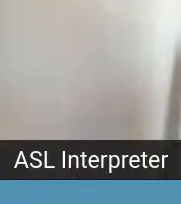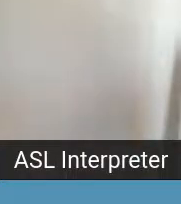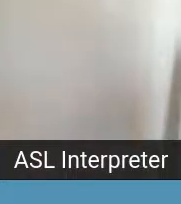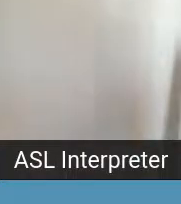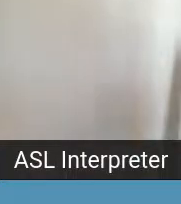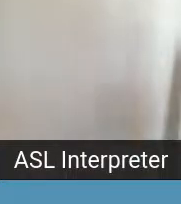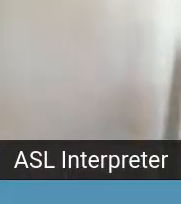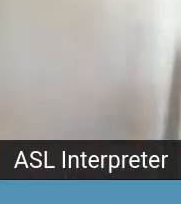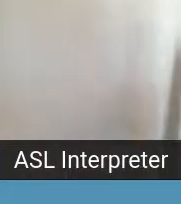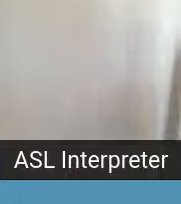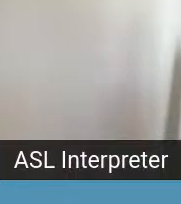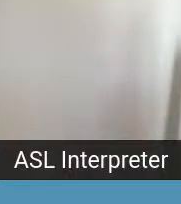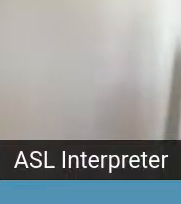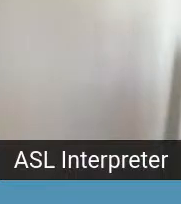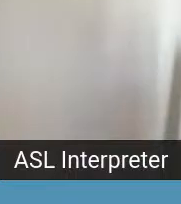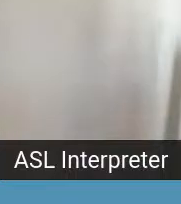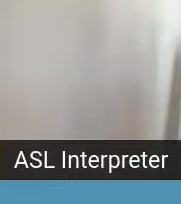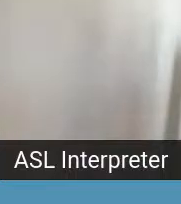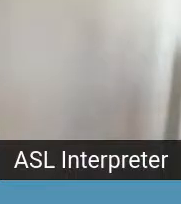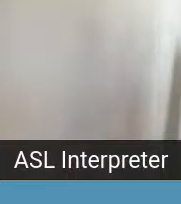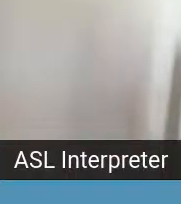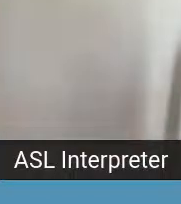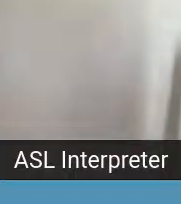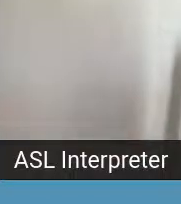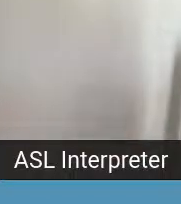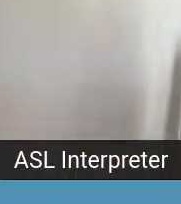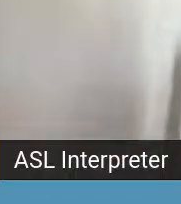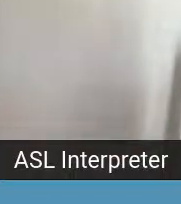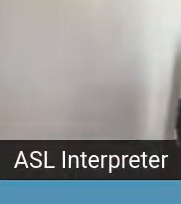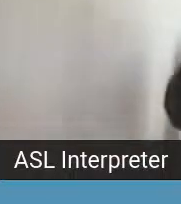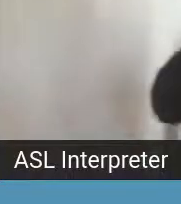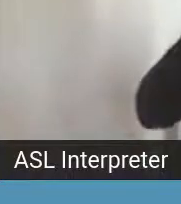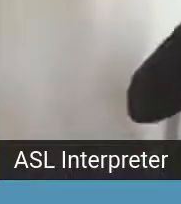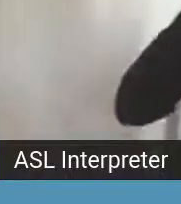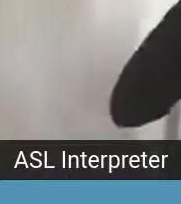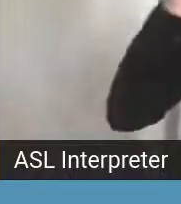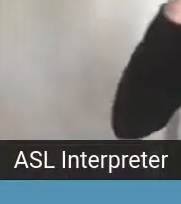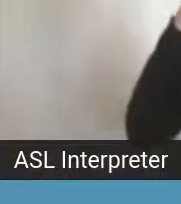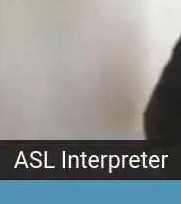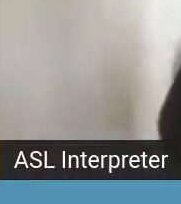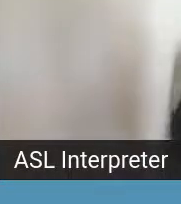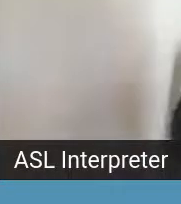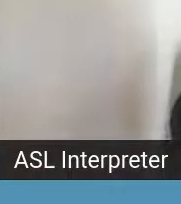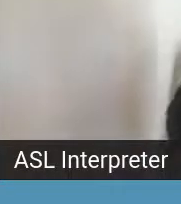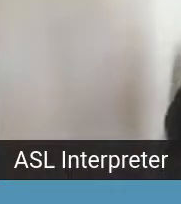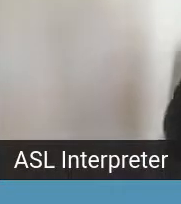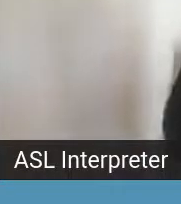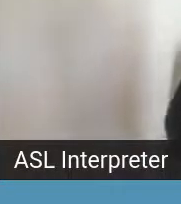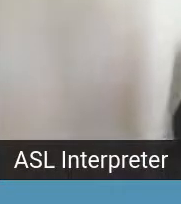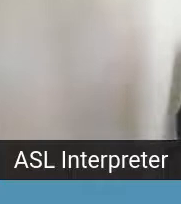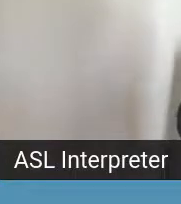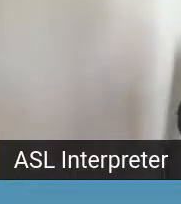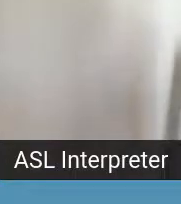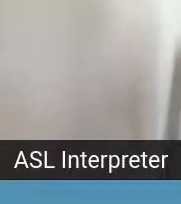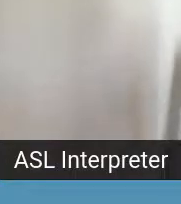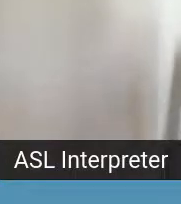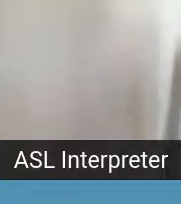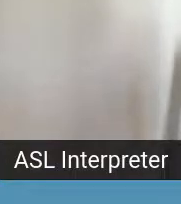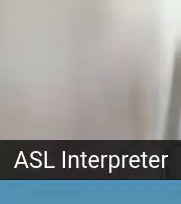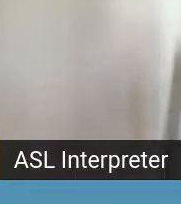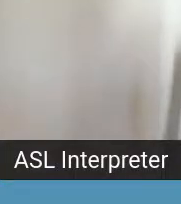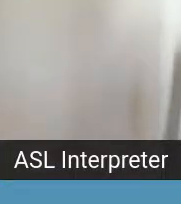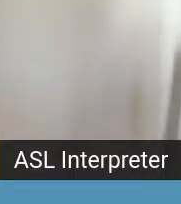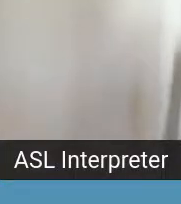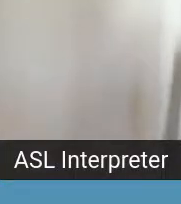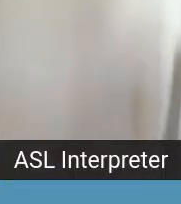the kind of shopper you are, for me, like I'll put a t-shirt in my, Gap cart, and then I forget about it. And then Gap sends me an